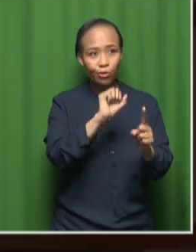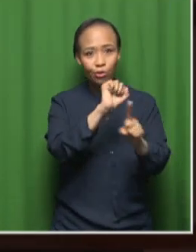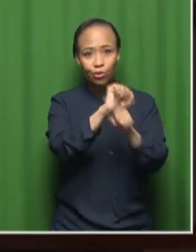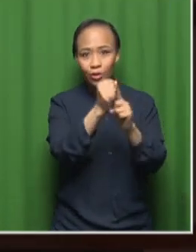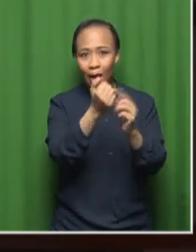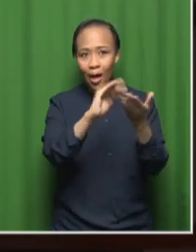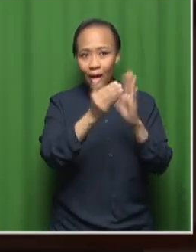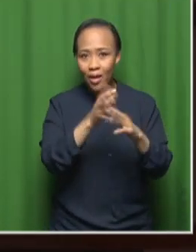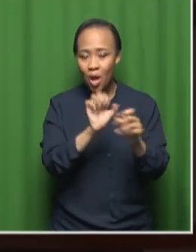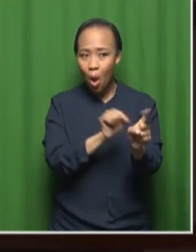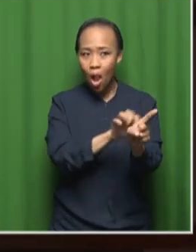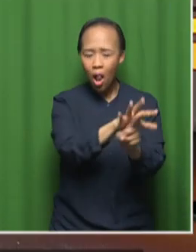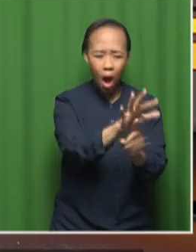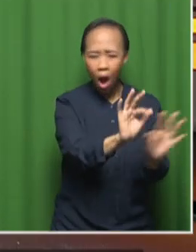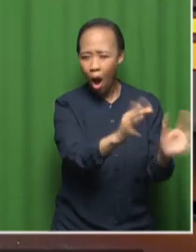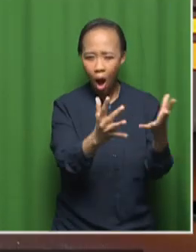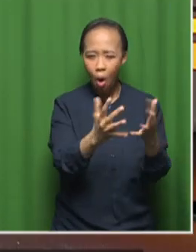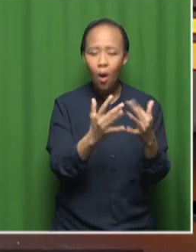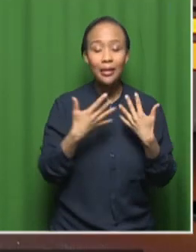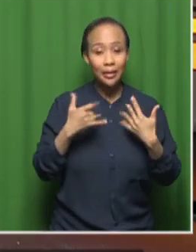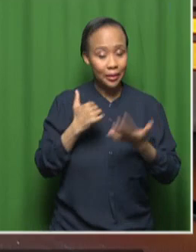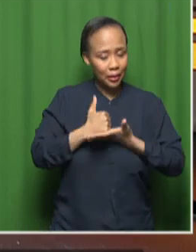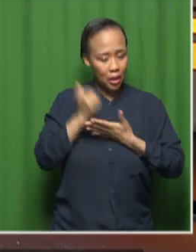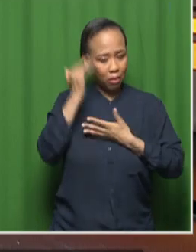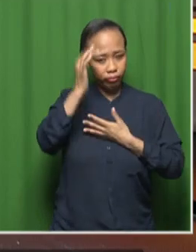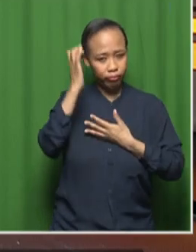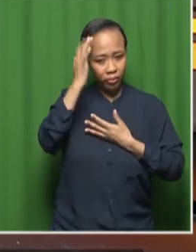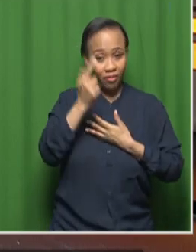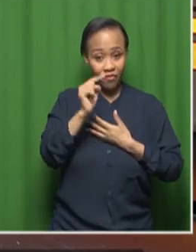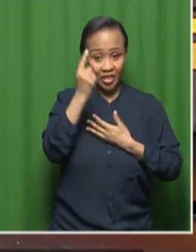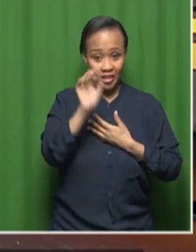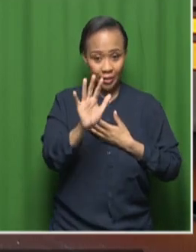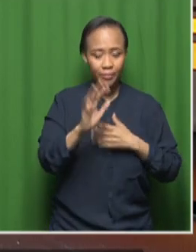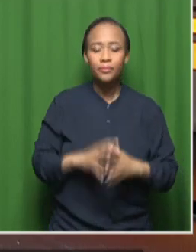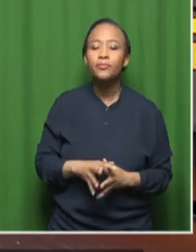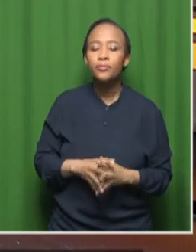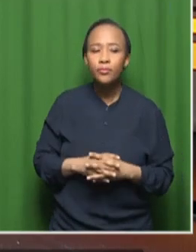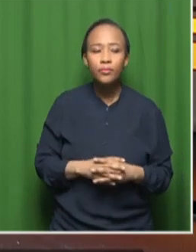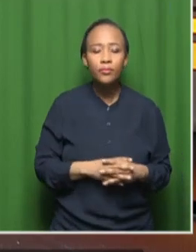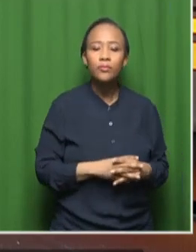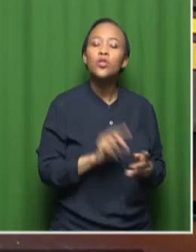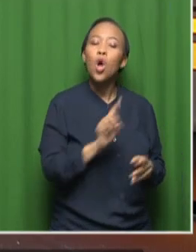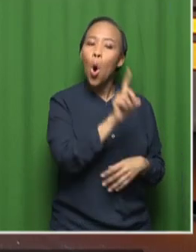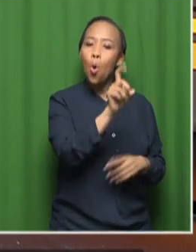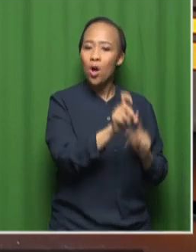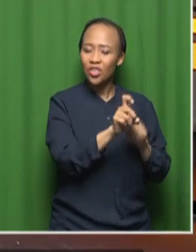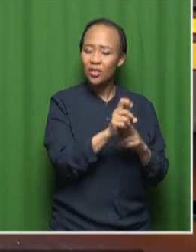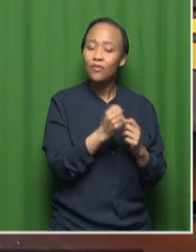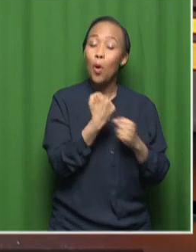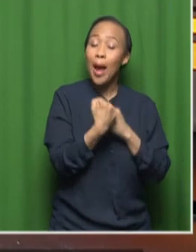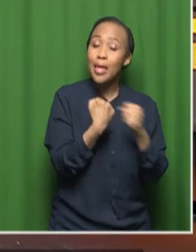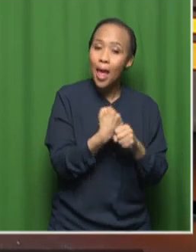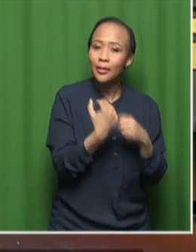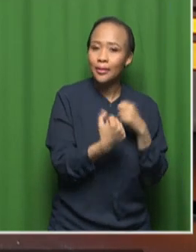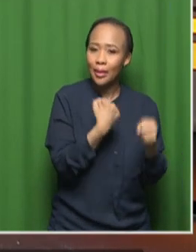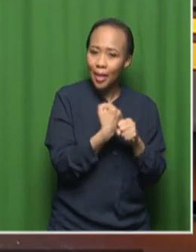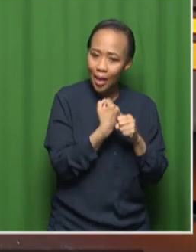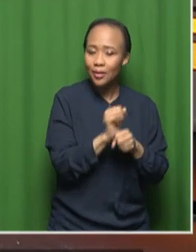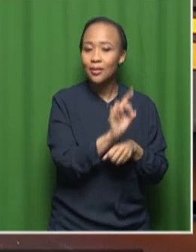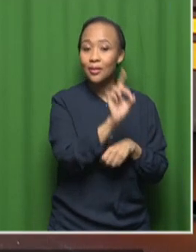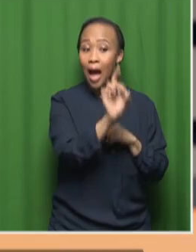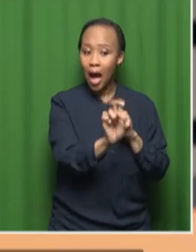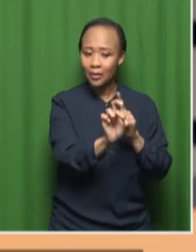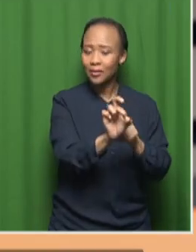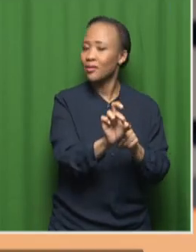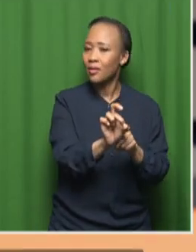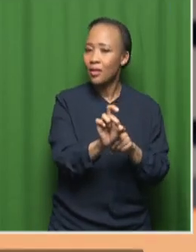and everything? Absolutely. So, You know, you just asked a question that has been asked for decades, and we still haven't found answers for. How do we